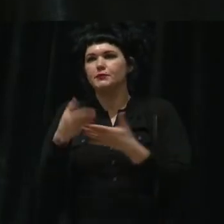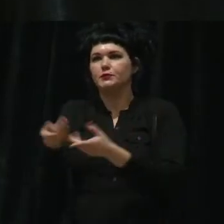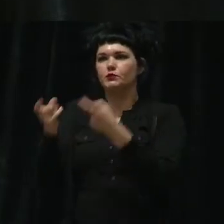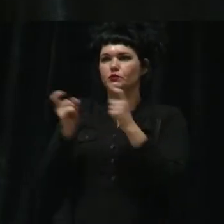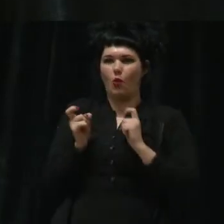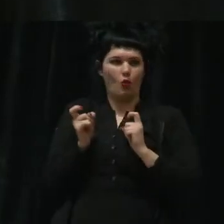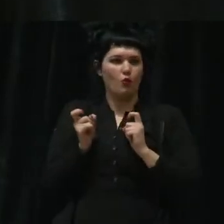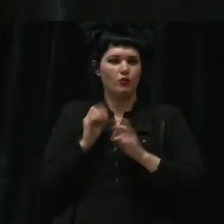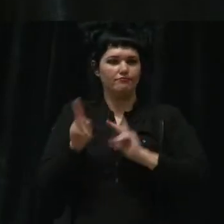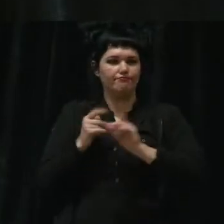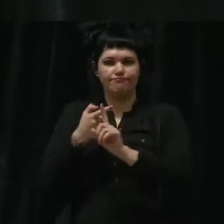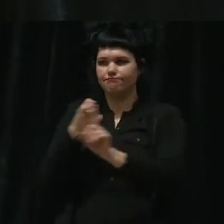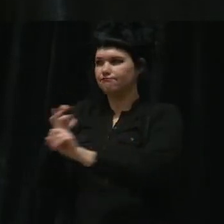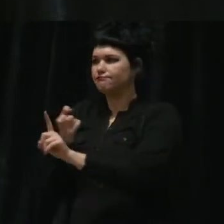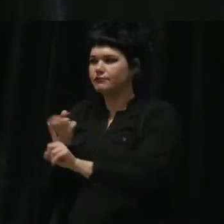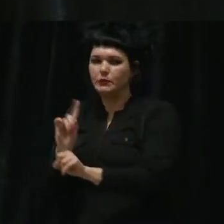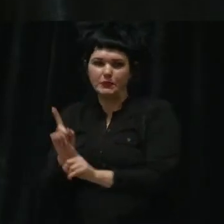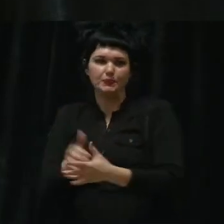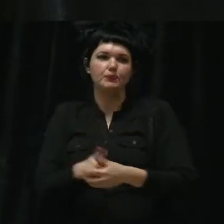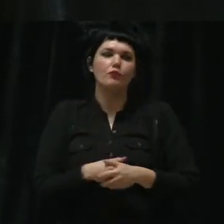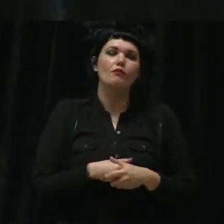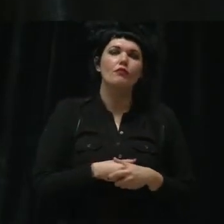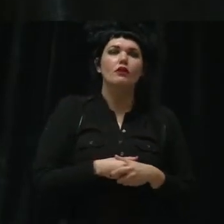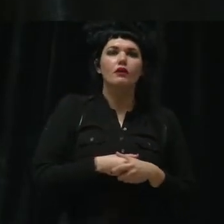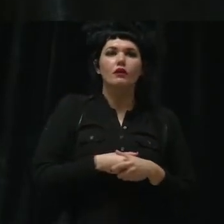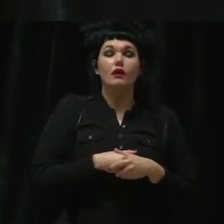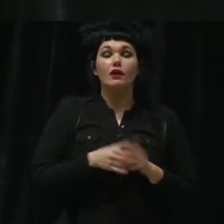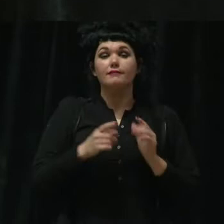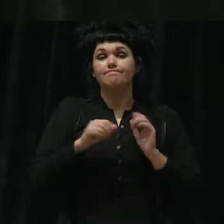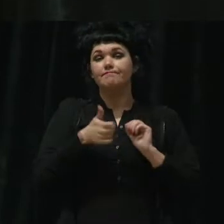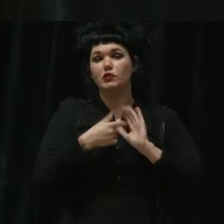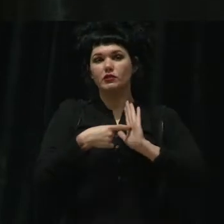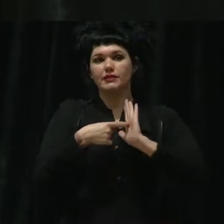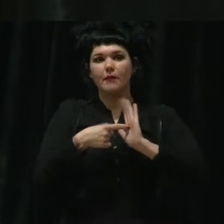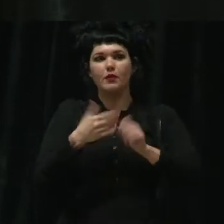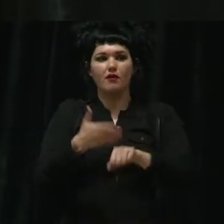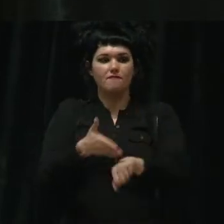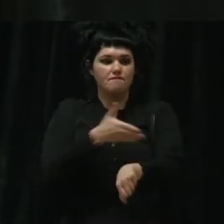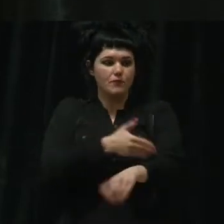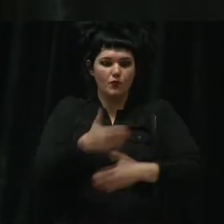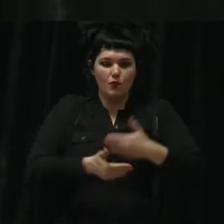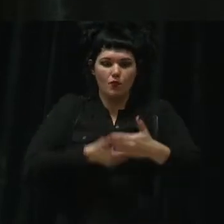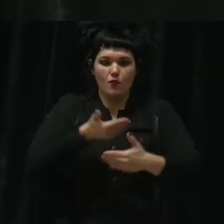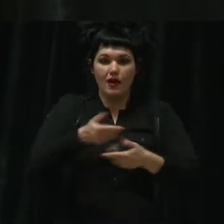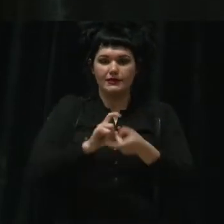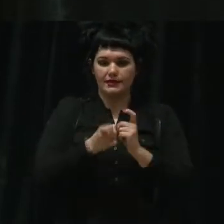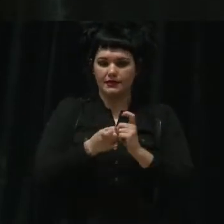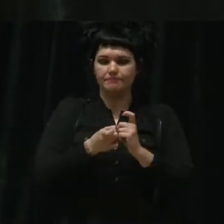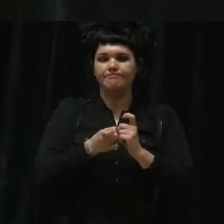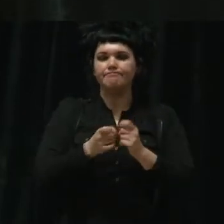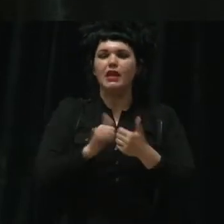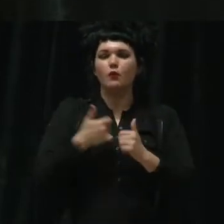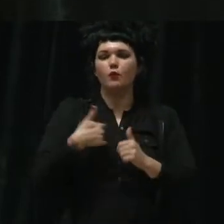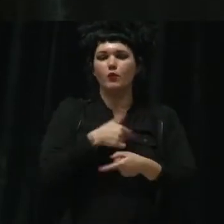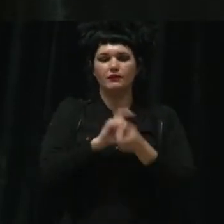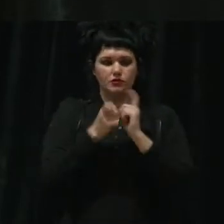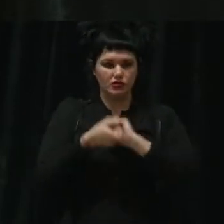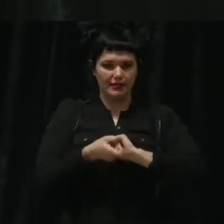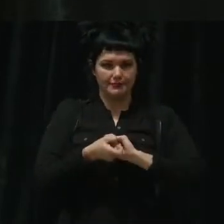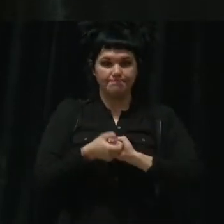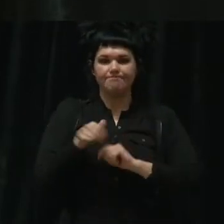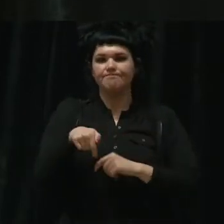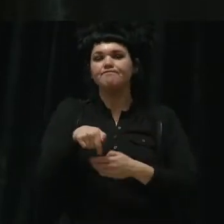Again, another example of progress in terms of how we are changing as an institution.